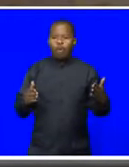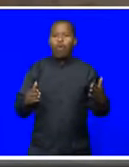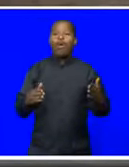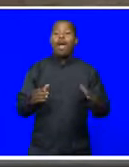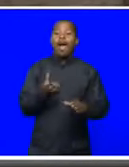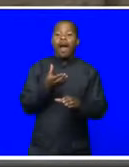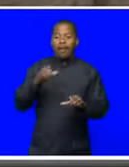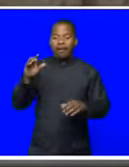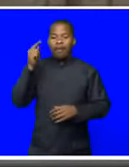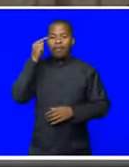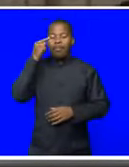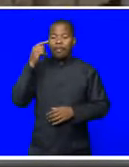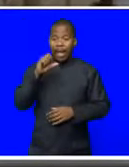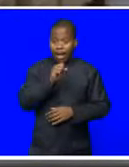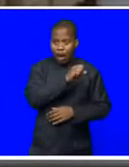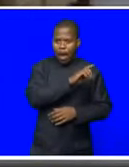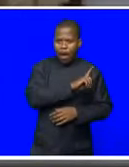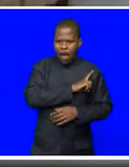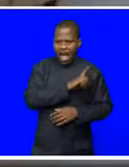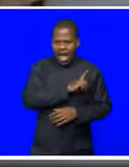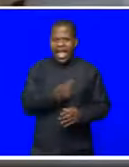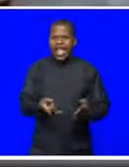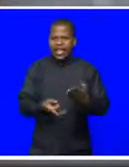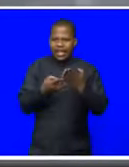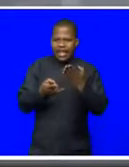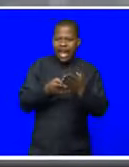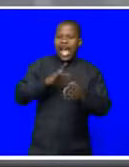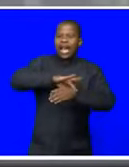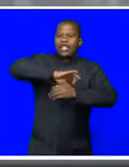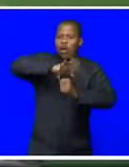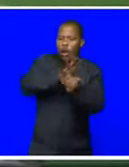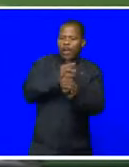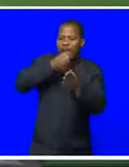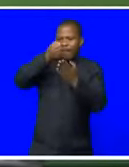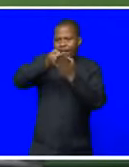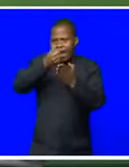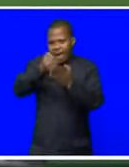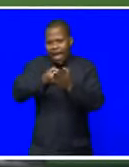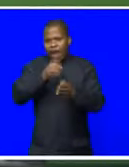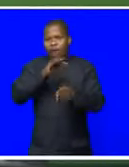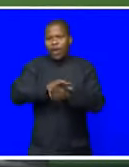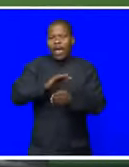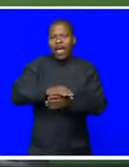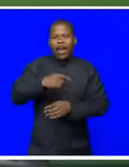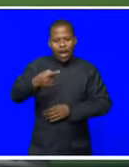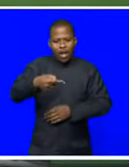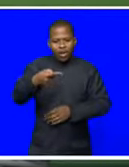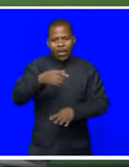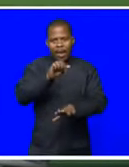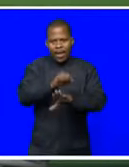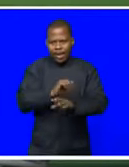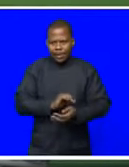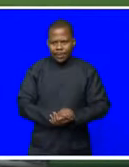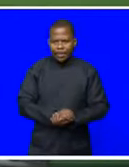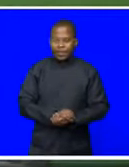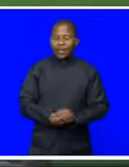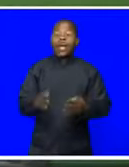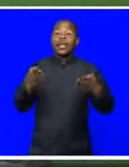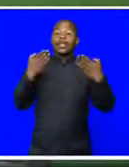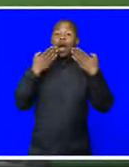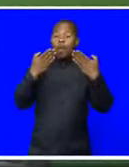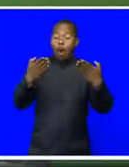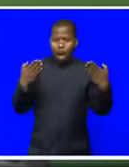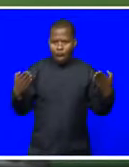her continued support in the kingdom's fight against COVID-19. Sidobonga le Taiwan lokuthi iyachubeka